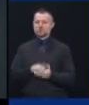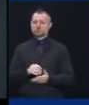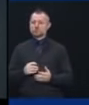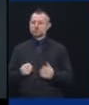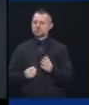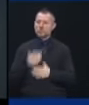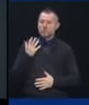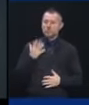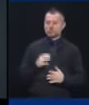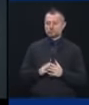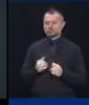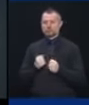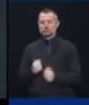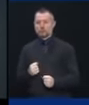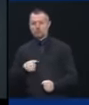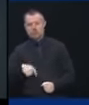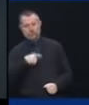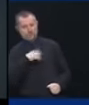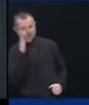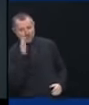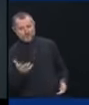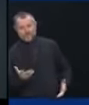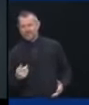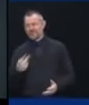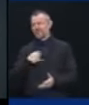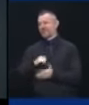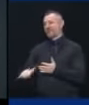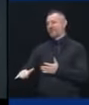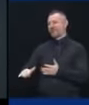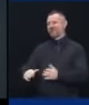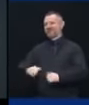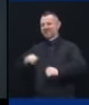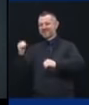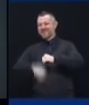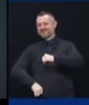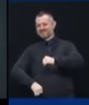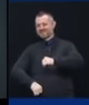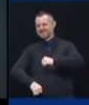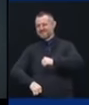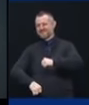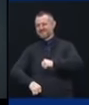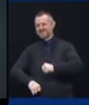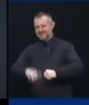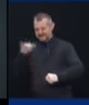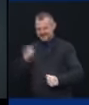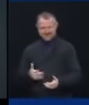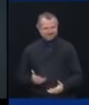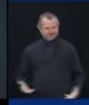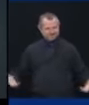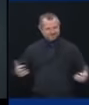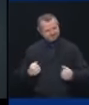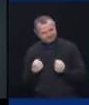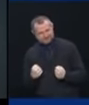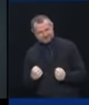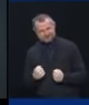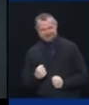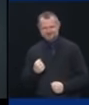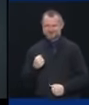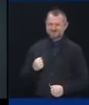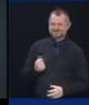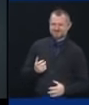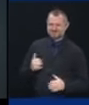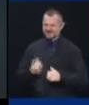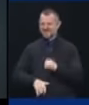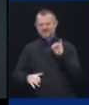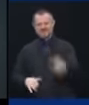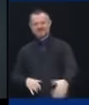will, because we are New York tough. And that's what New York tough means. Resilience